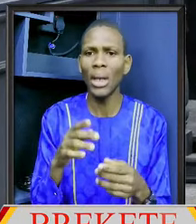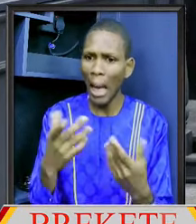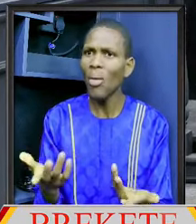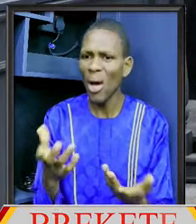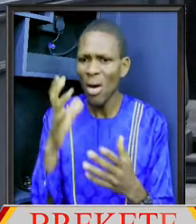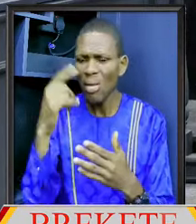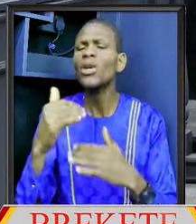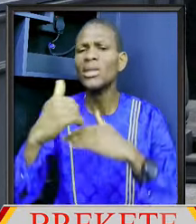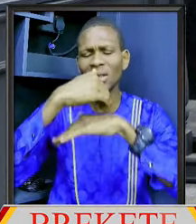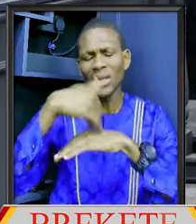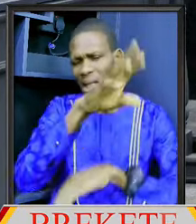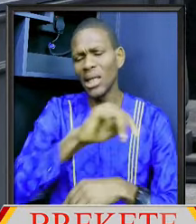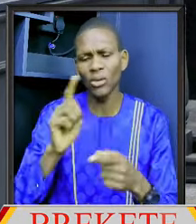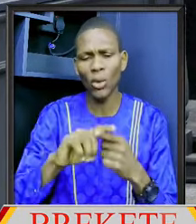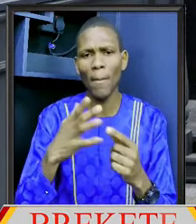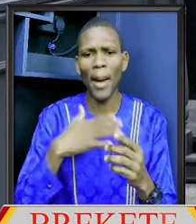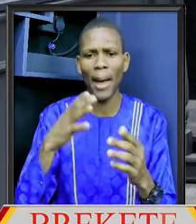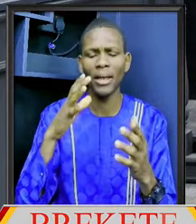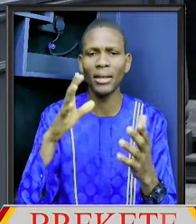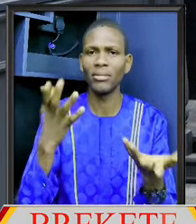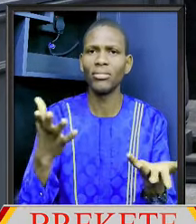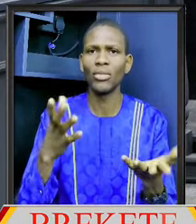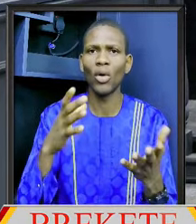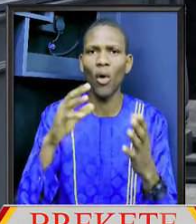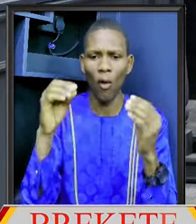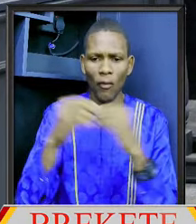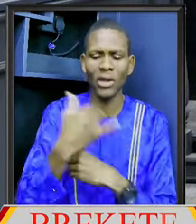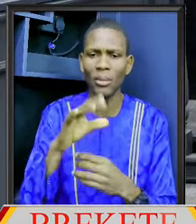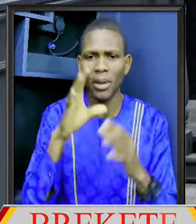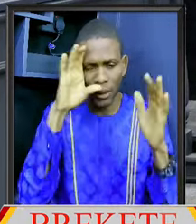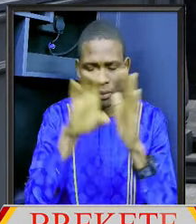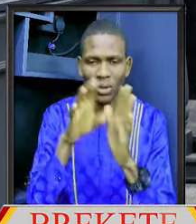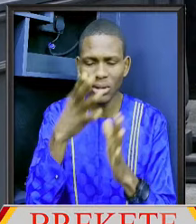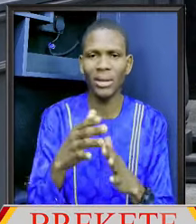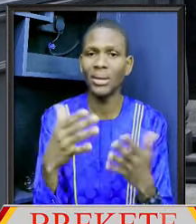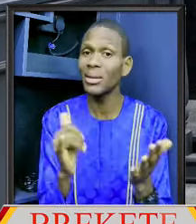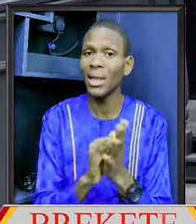They will be captured in my office. Goodwill. Yes.